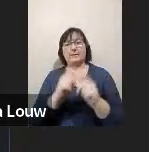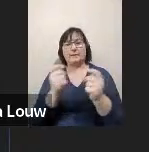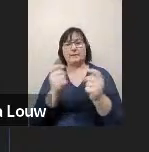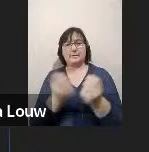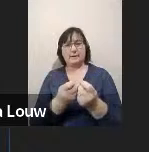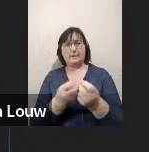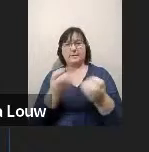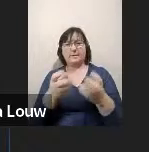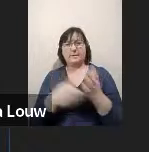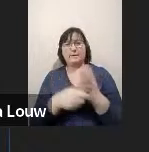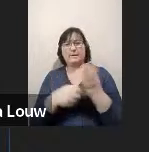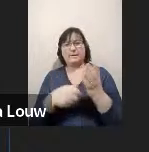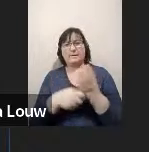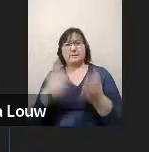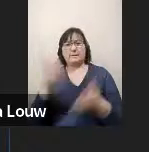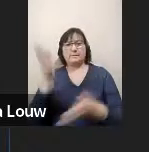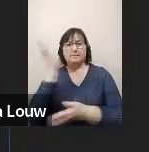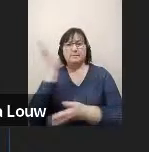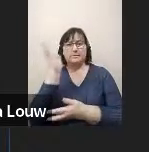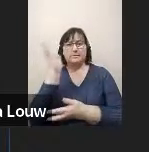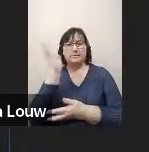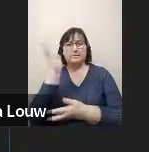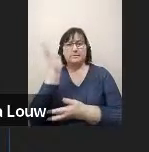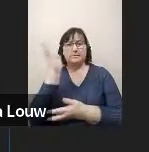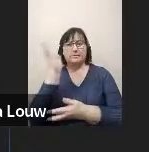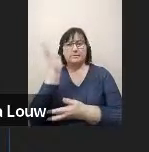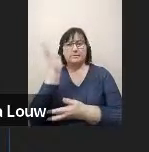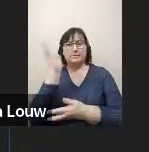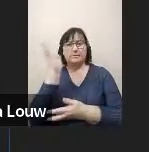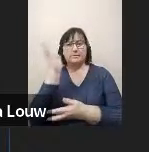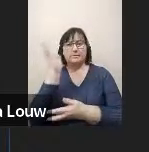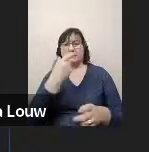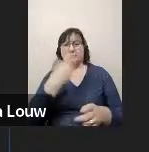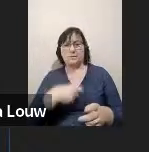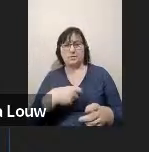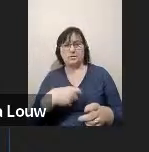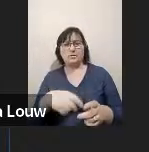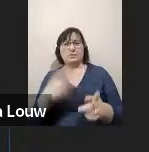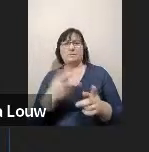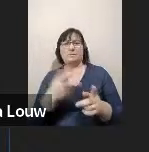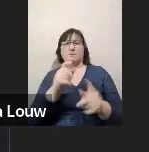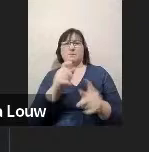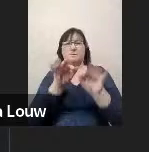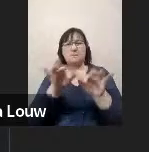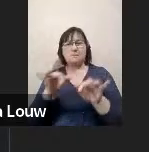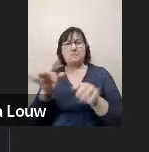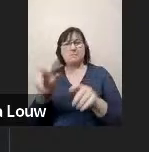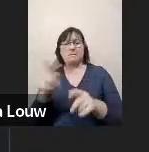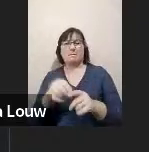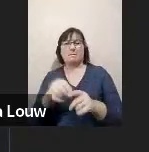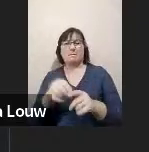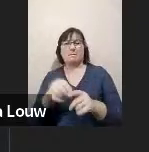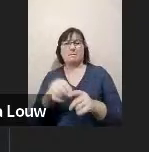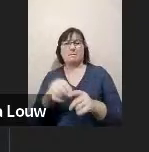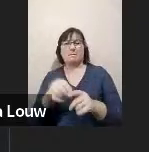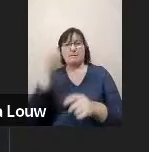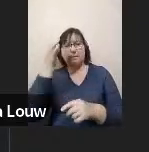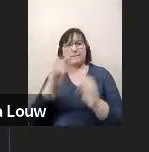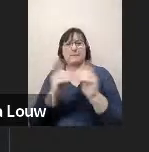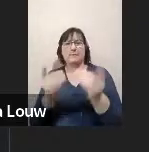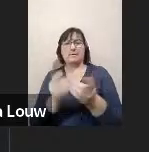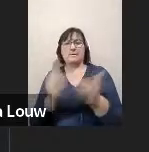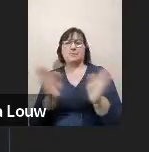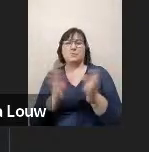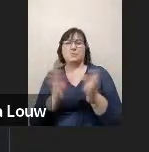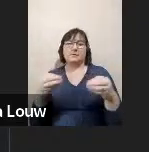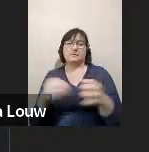to individuals, tax practitioners like yourselves, government departments, and small businesses. He also worked